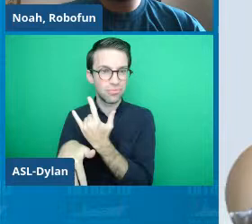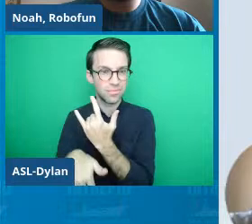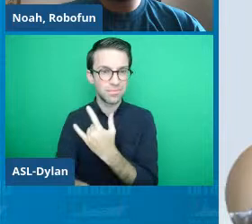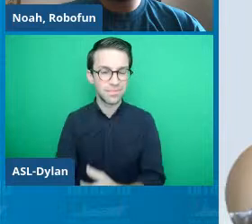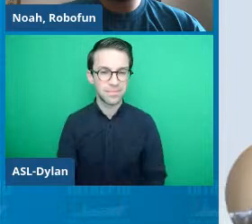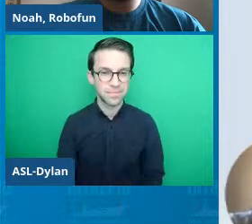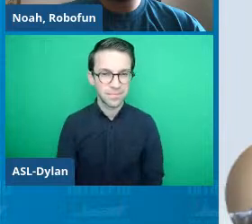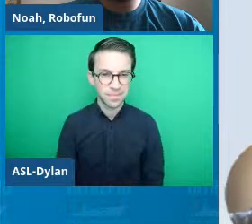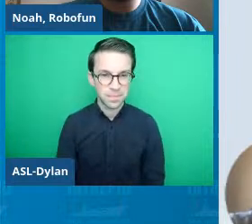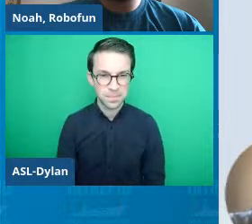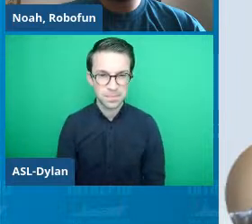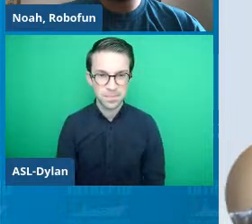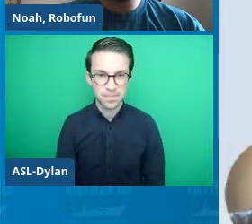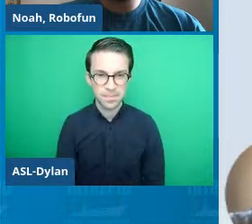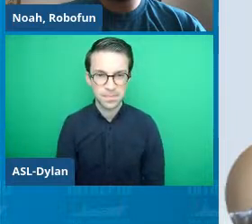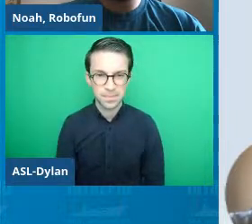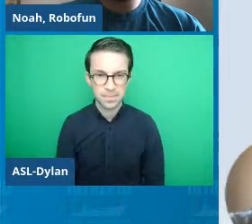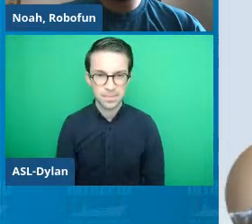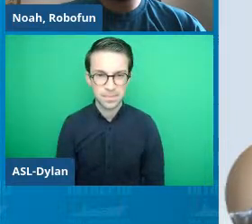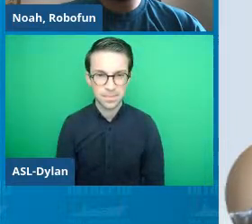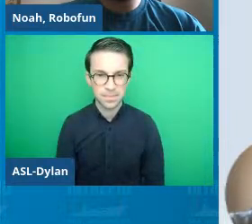back.